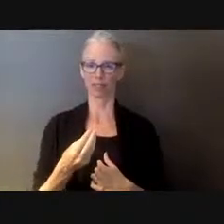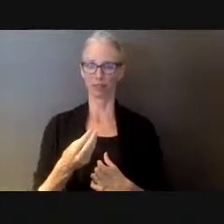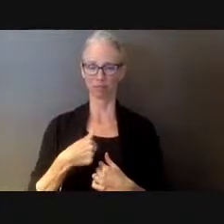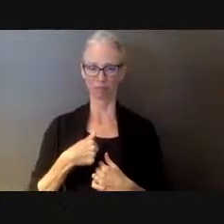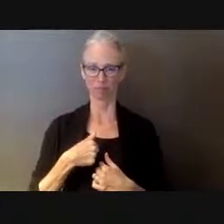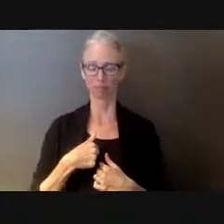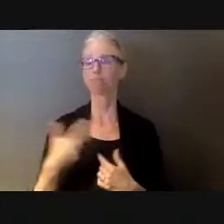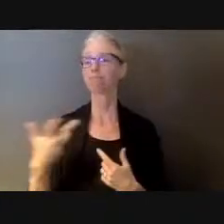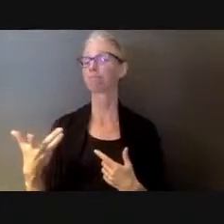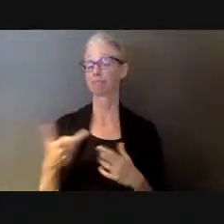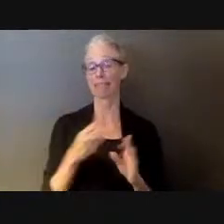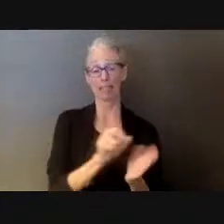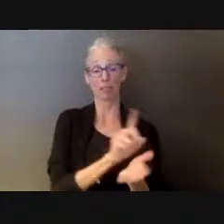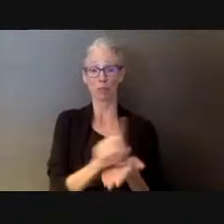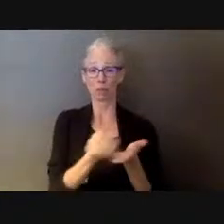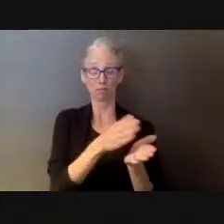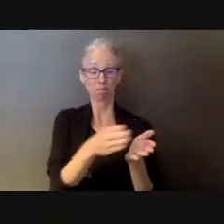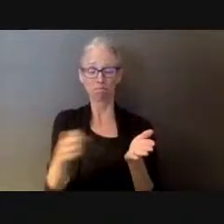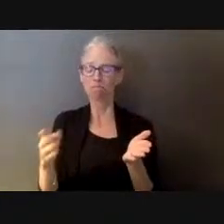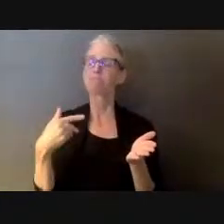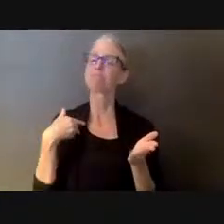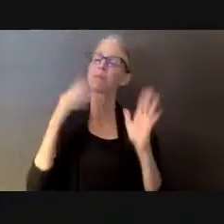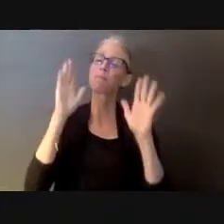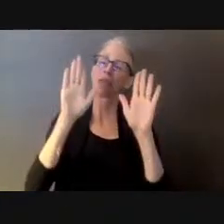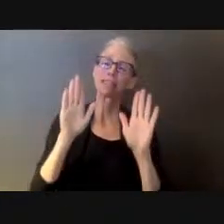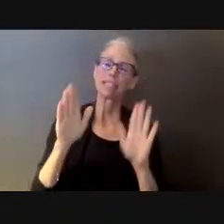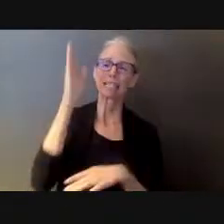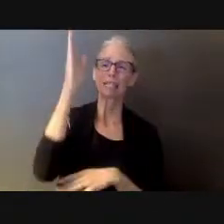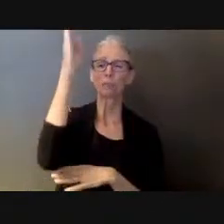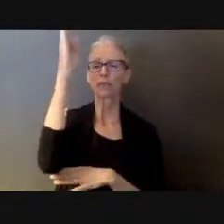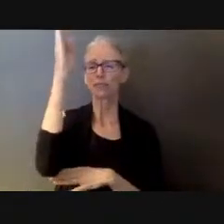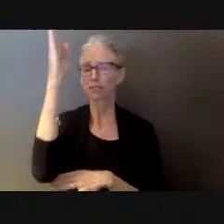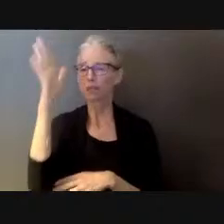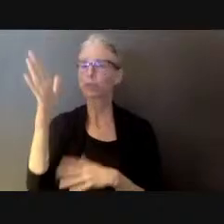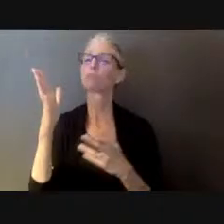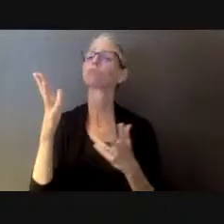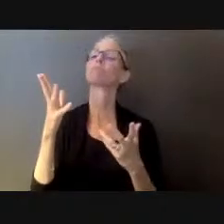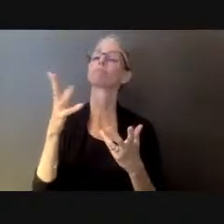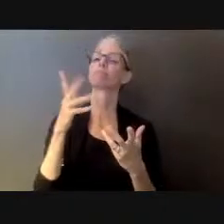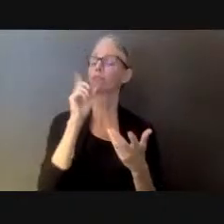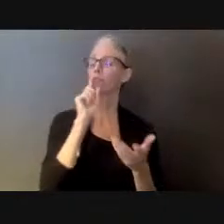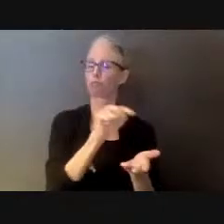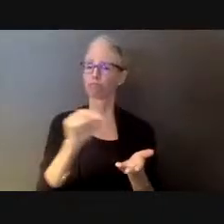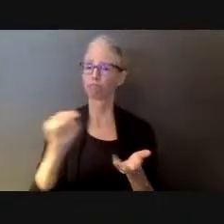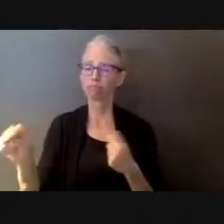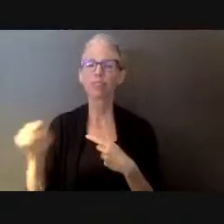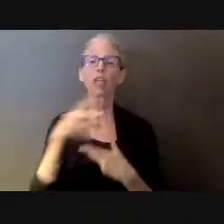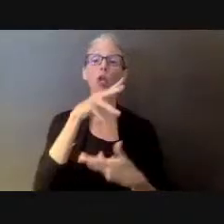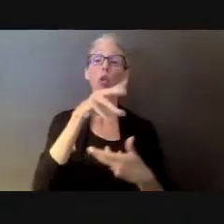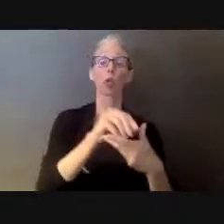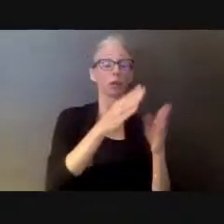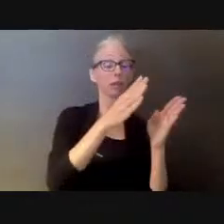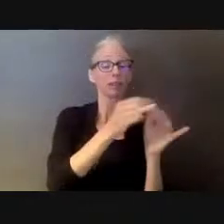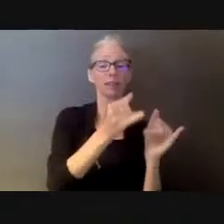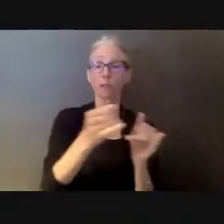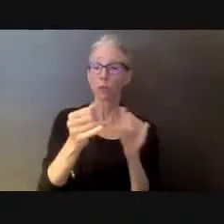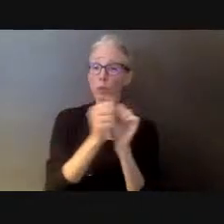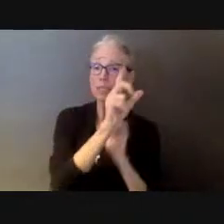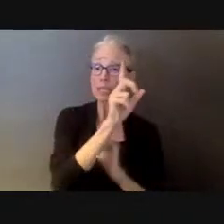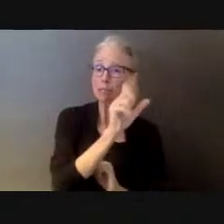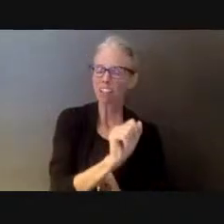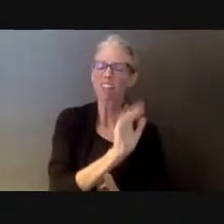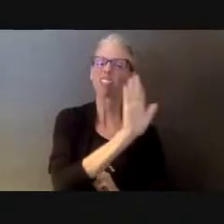up, including people with disabilities sharing their personal lived experiences, organizations and